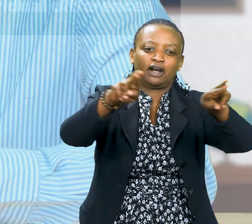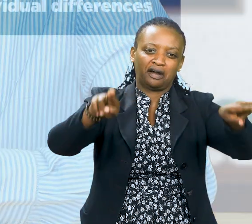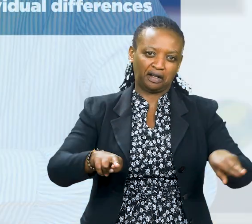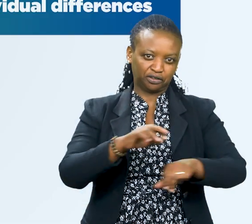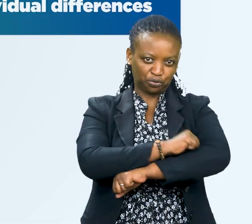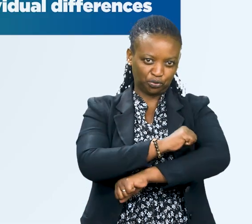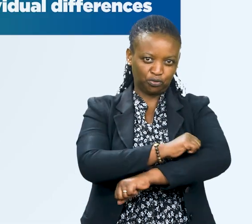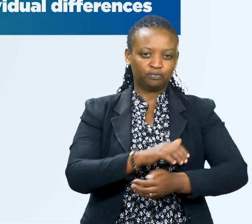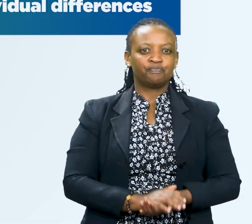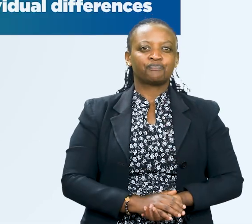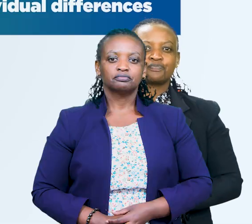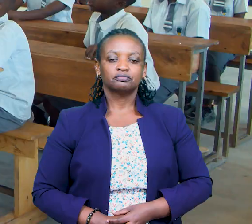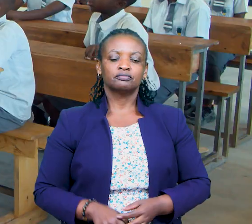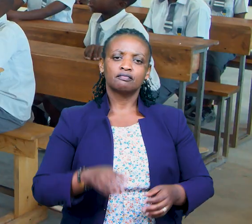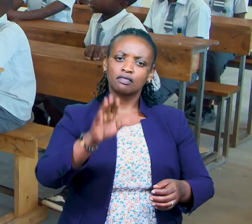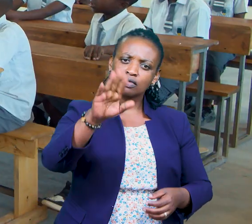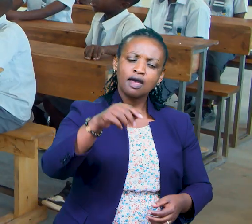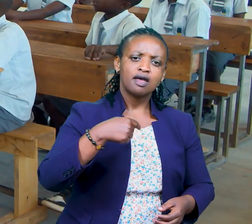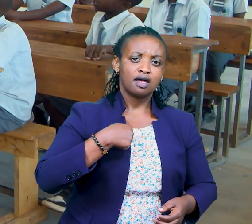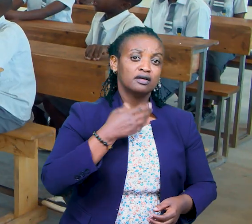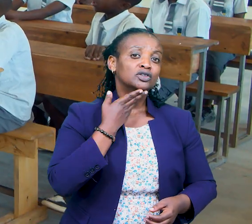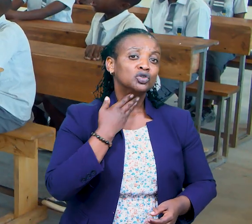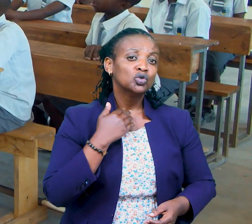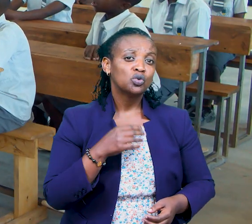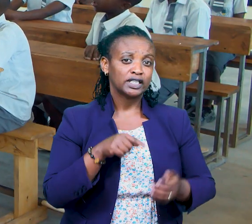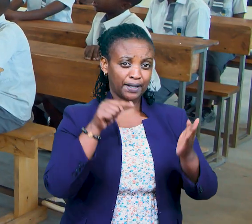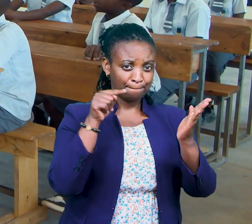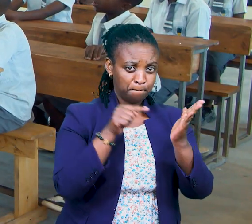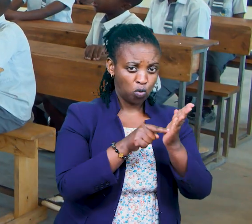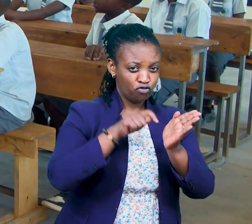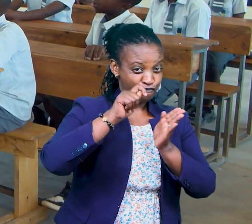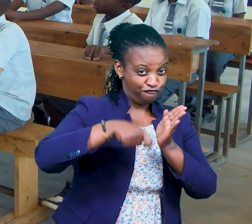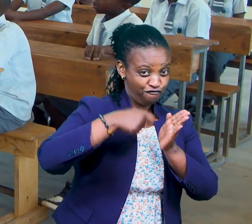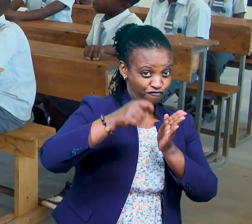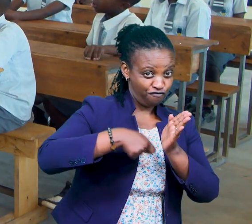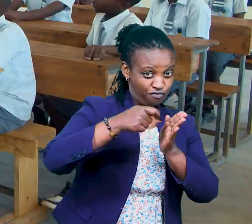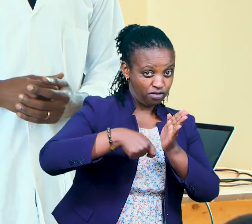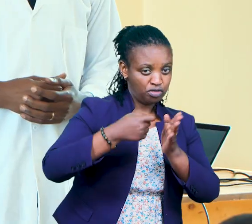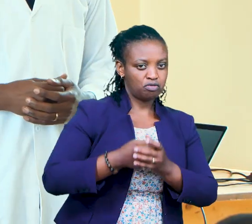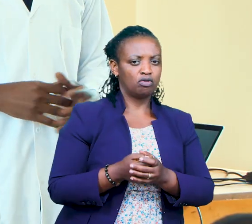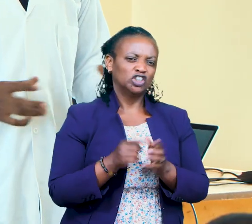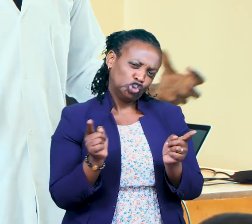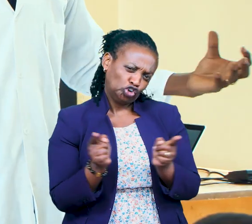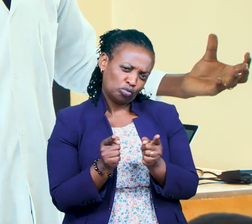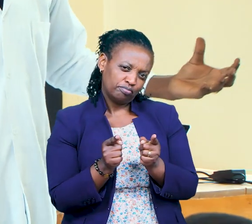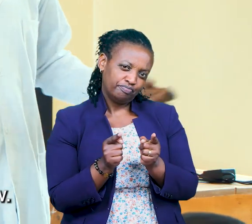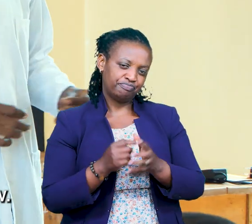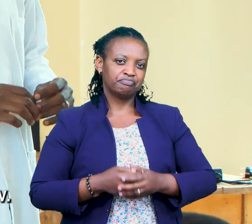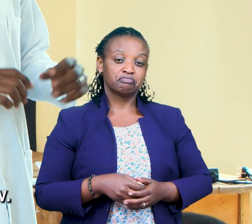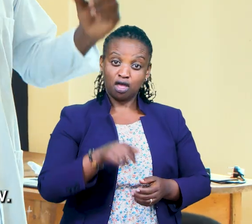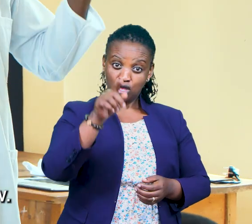inclusive classroom. I want to play you a video, a short